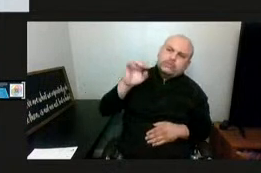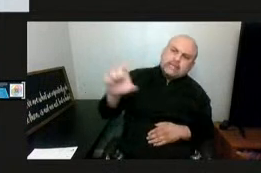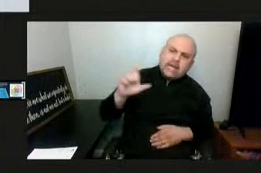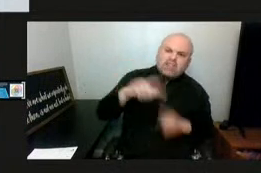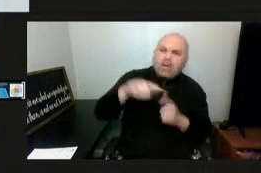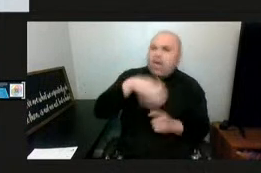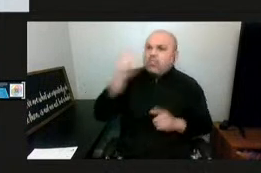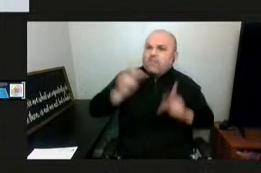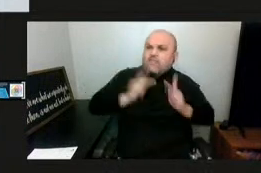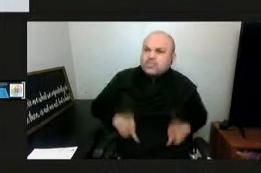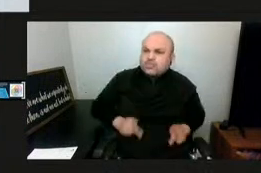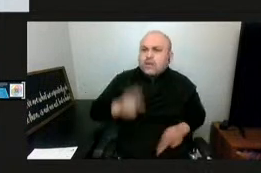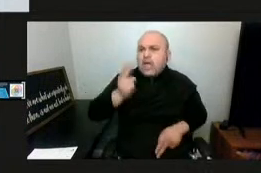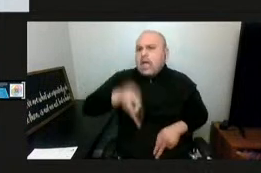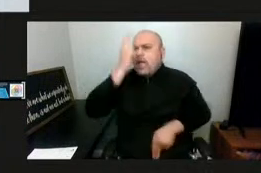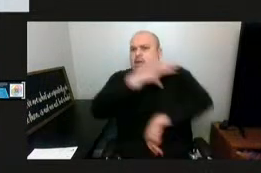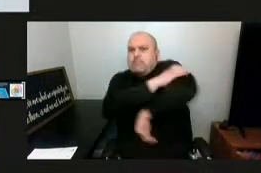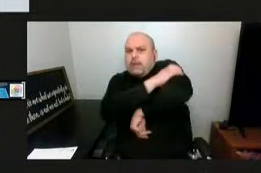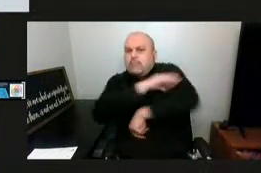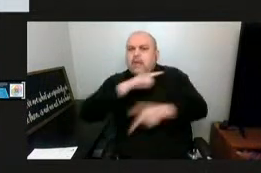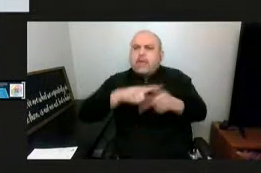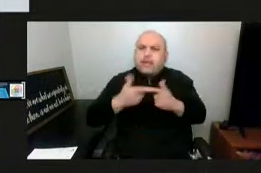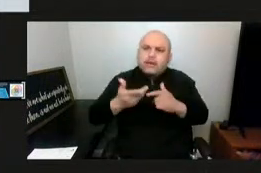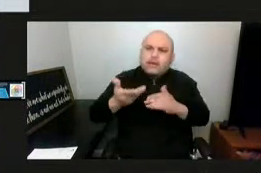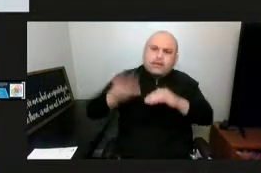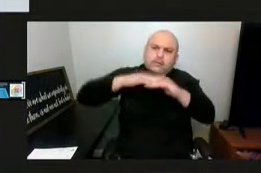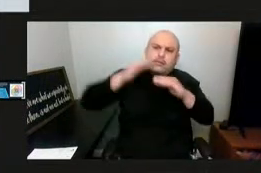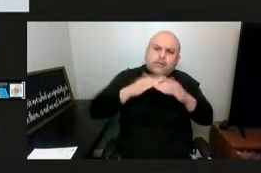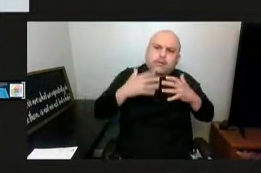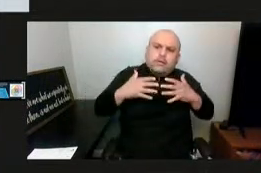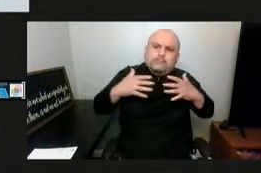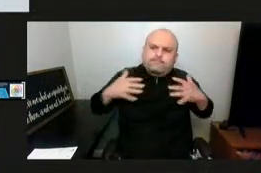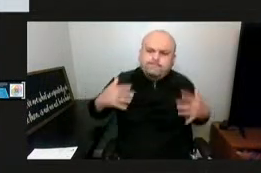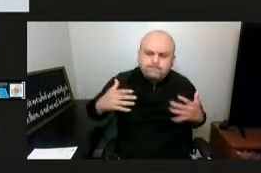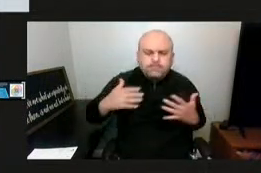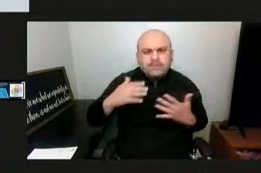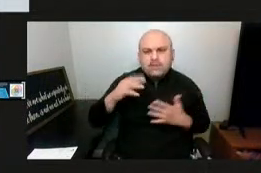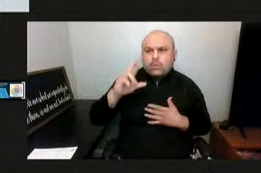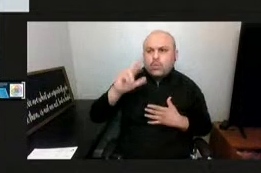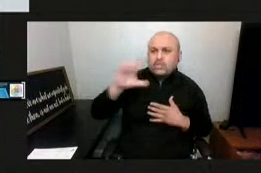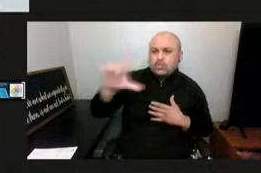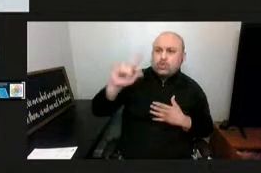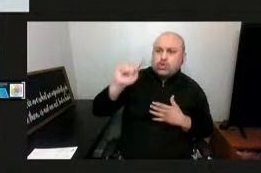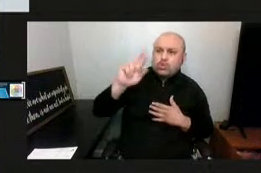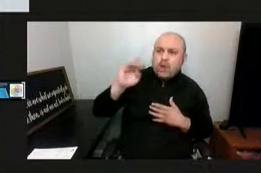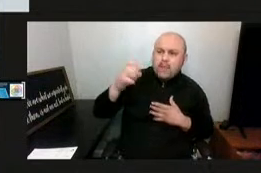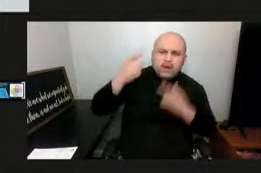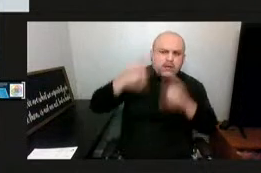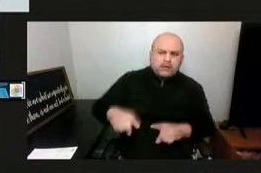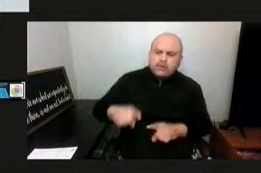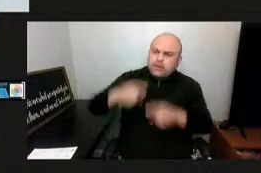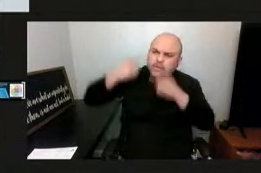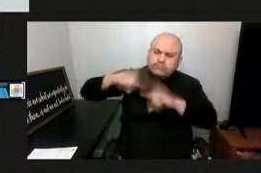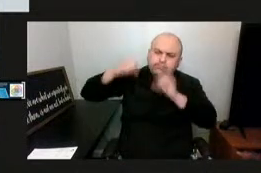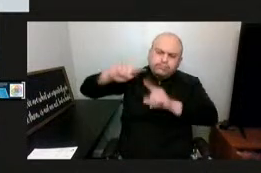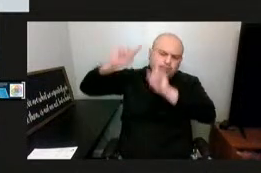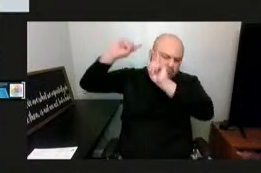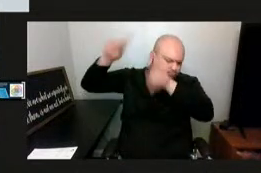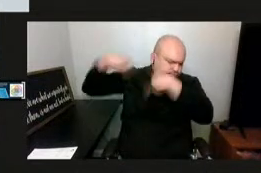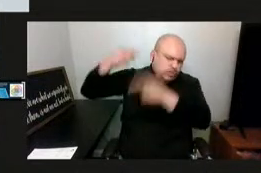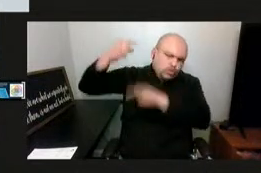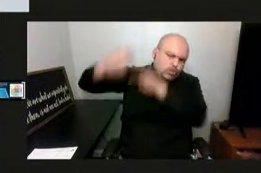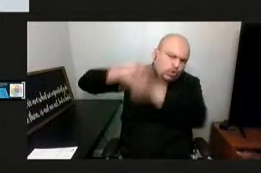high blood pressure and obesity. Racial trauma has been in existence for generations, and it evolves throughout